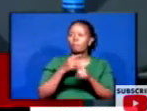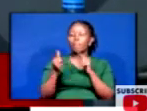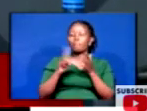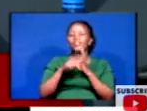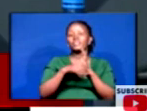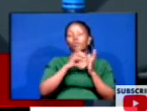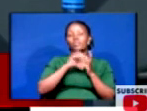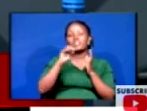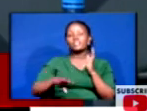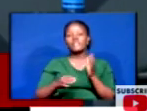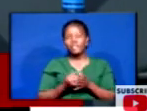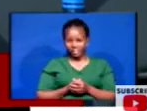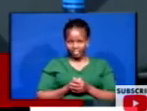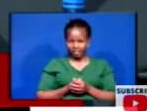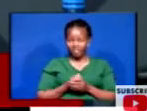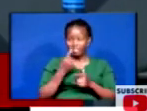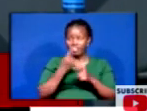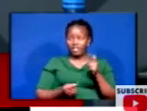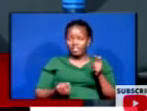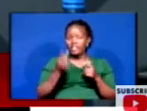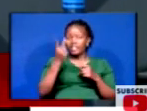2013, mm-hmm, Raila Odinga's,